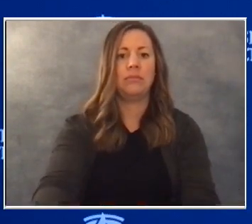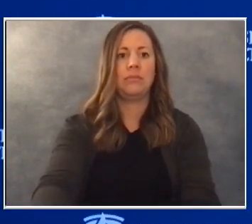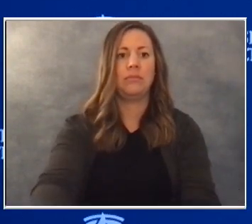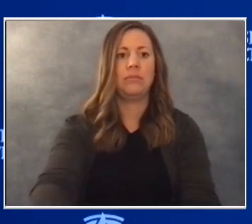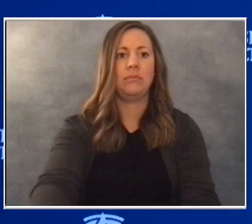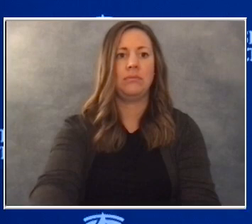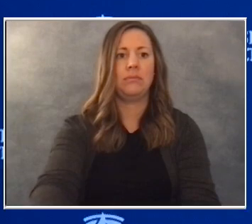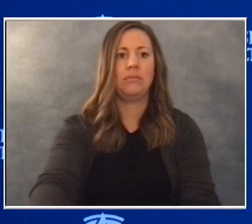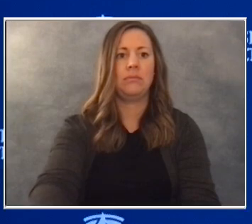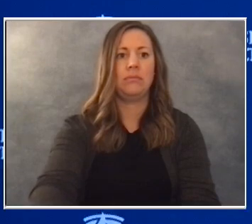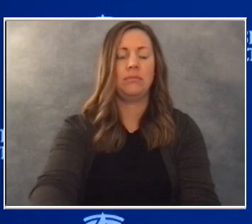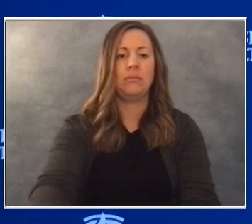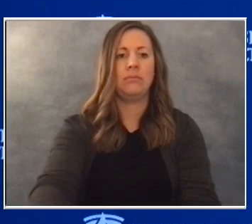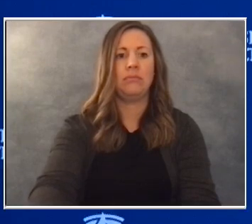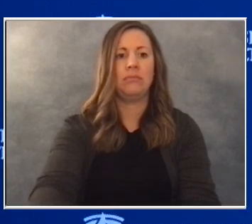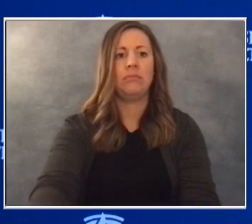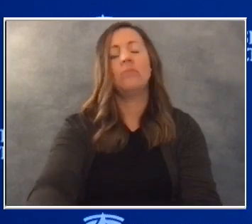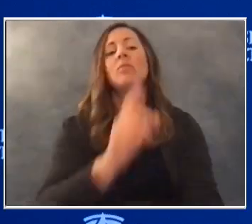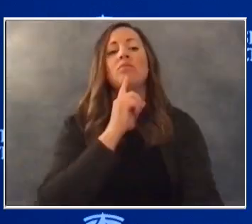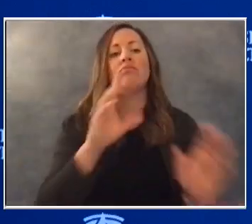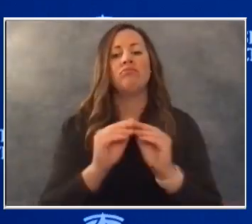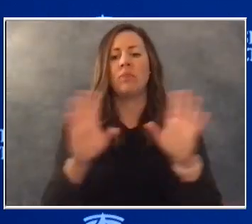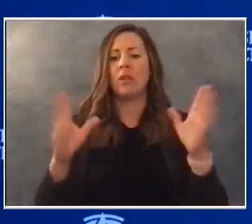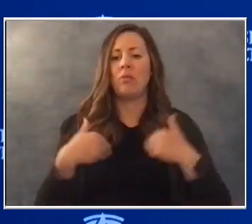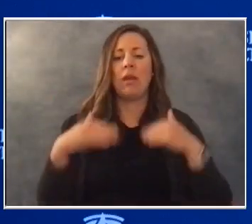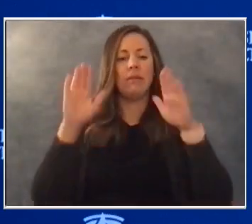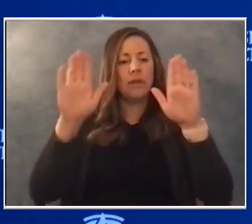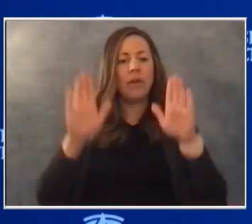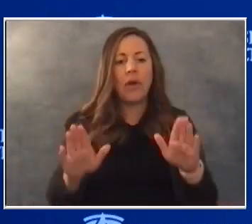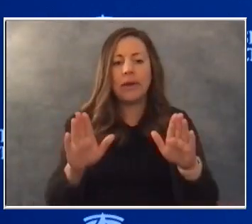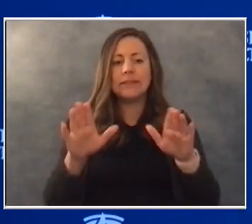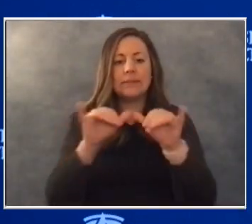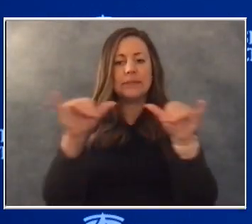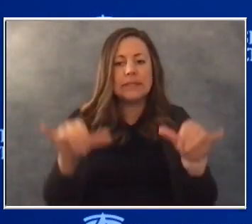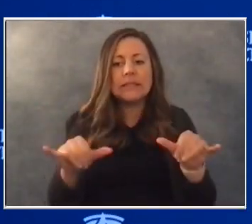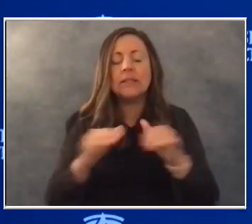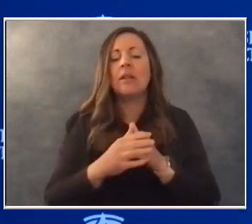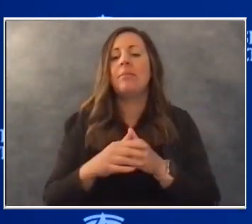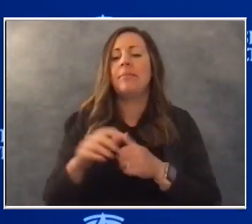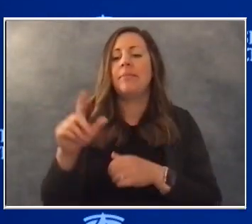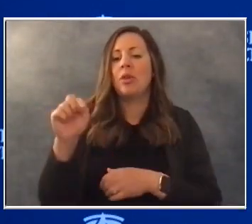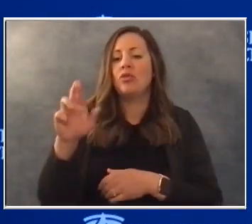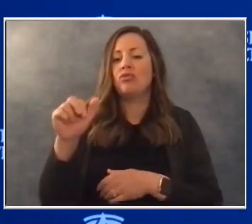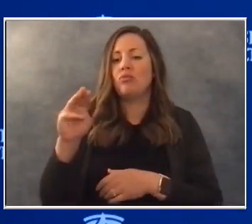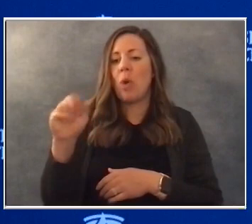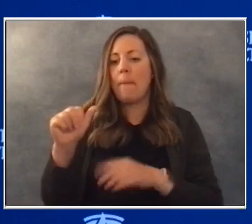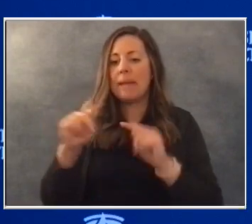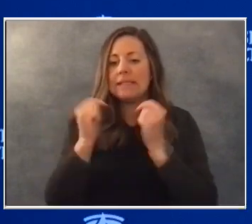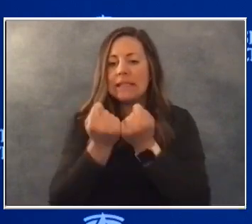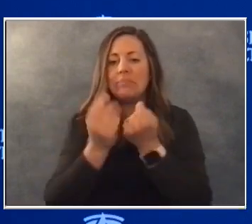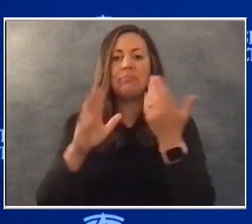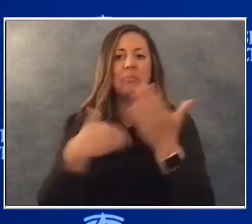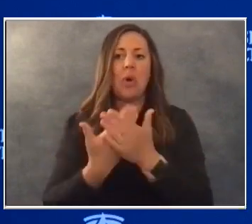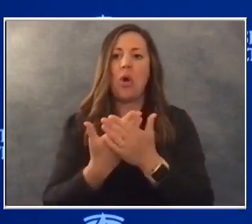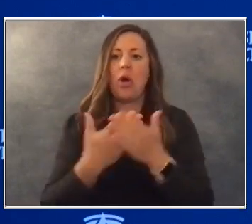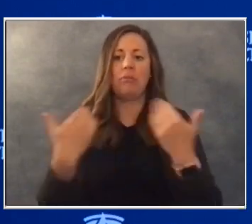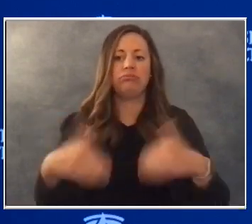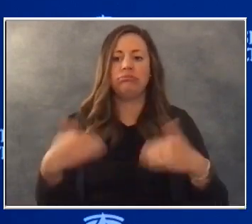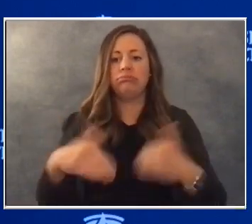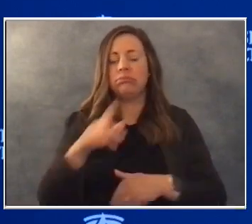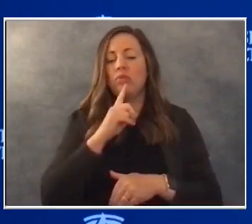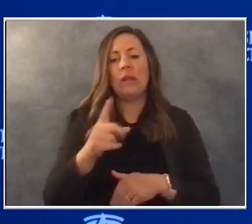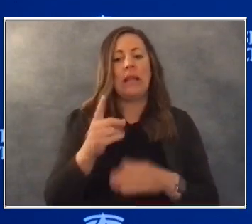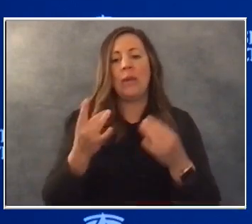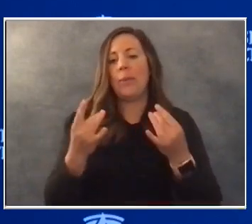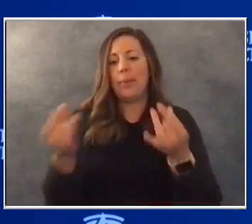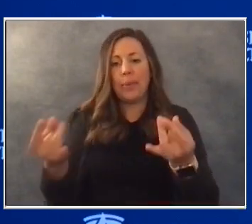have a great system here, the trauma team, the emergency department, and all that support that. It's really a well-oiled machine. When we have